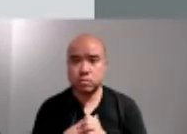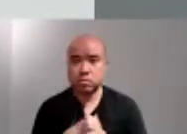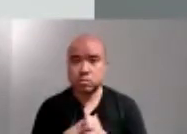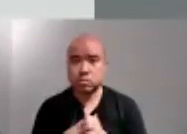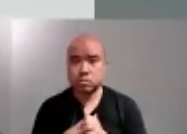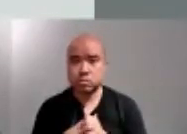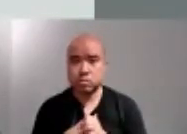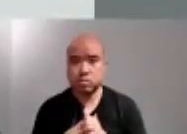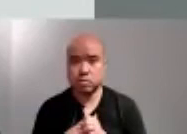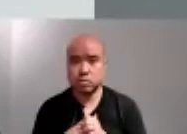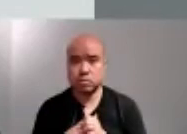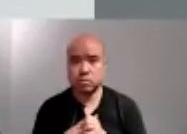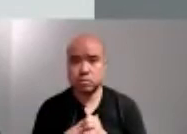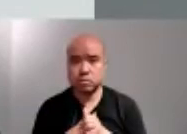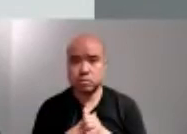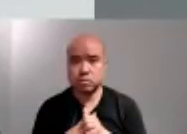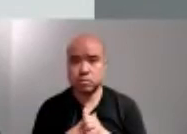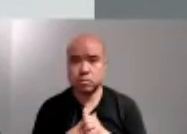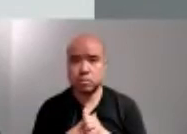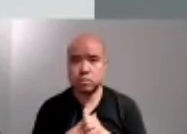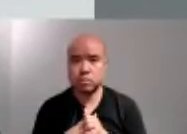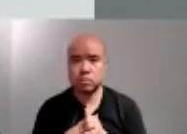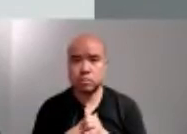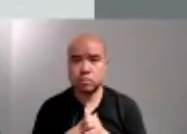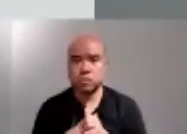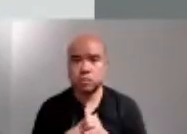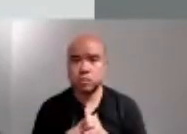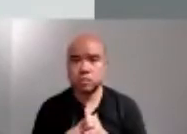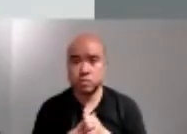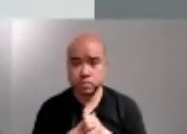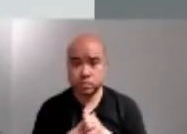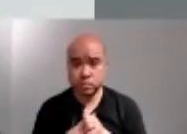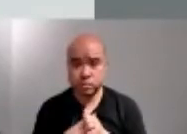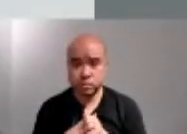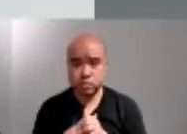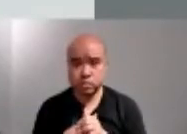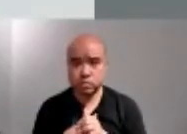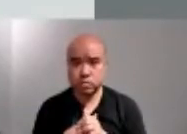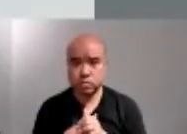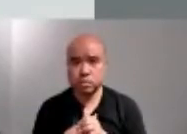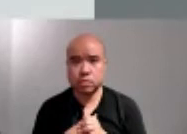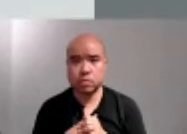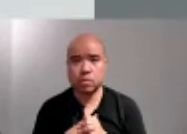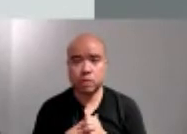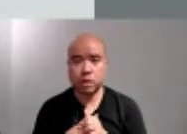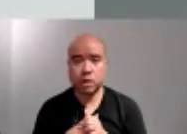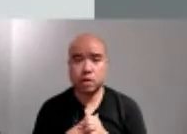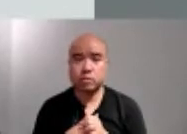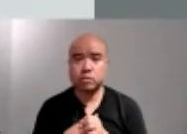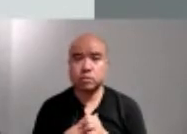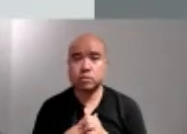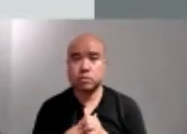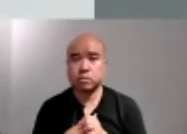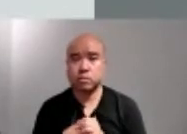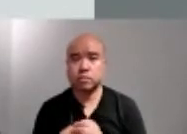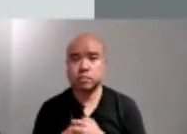By global partners, we mean any organizations, institutions, and intermediaries in social innovation ecosystem